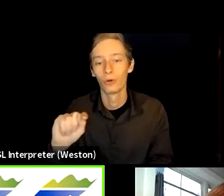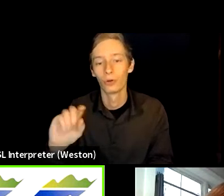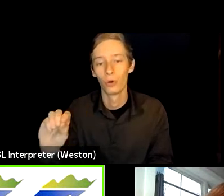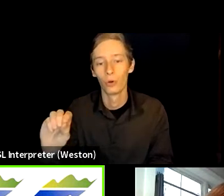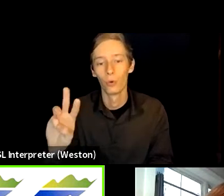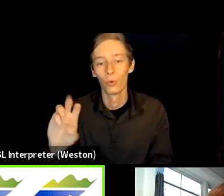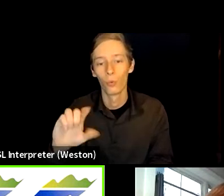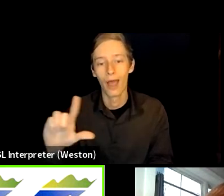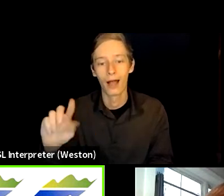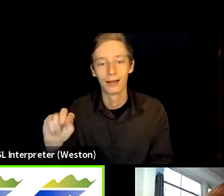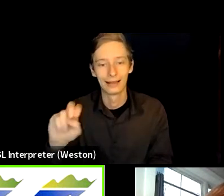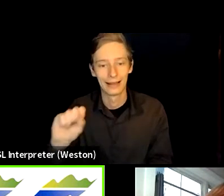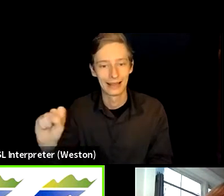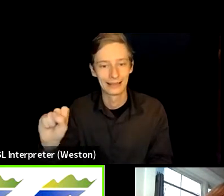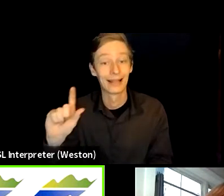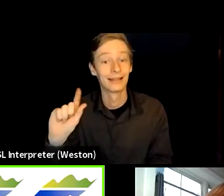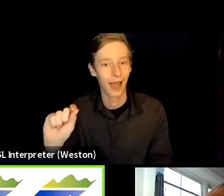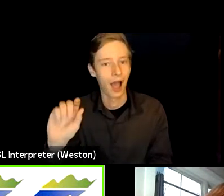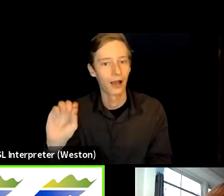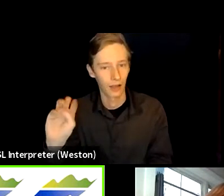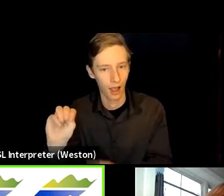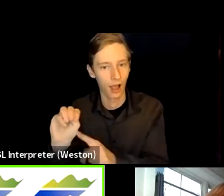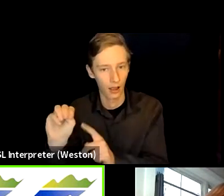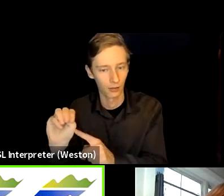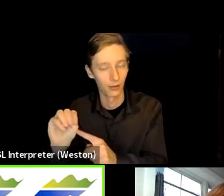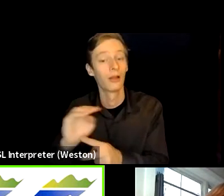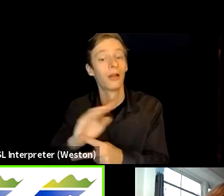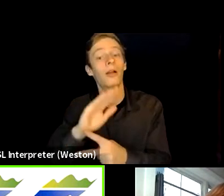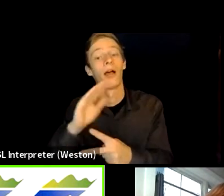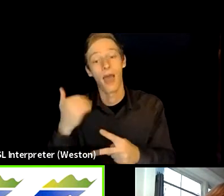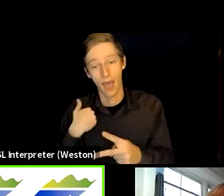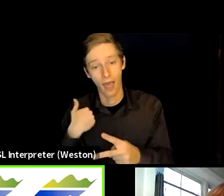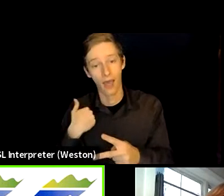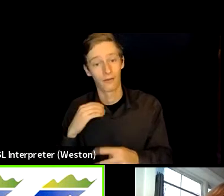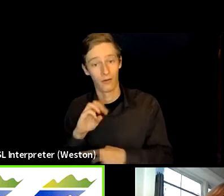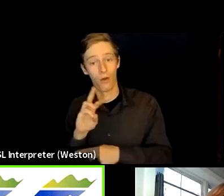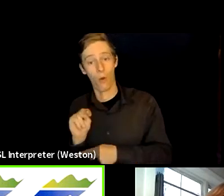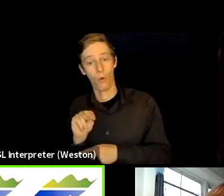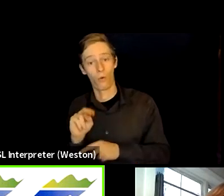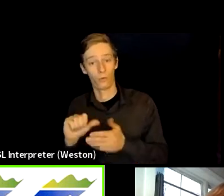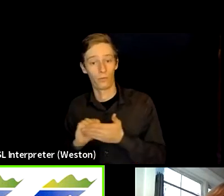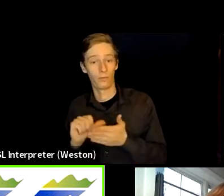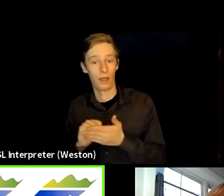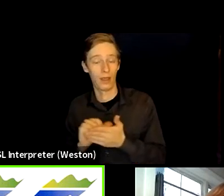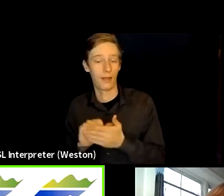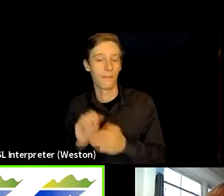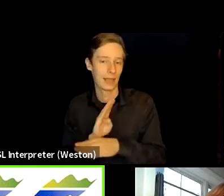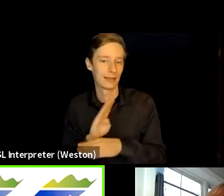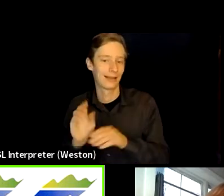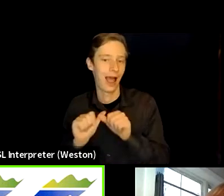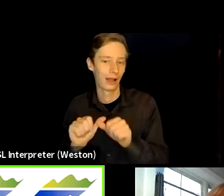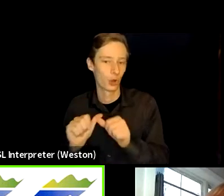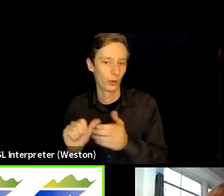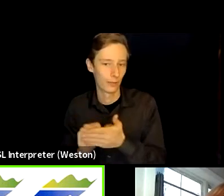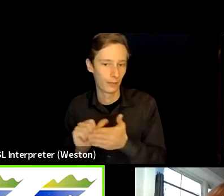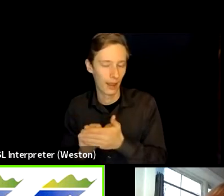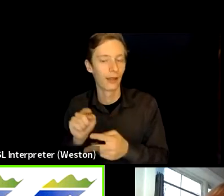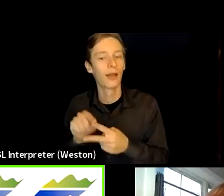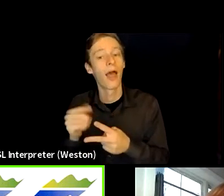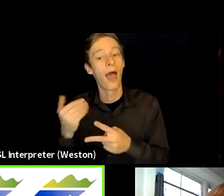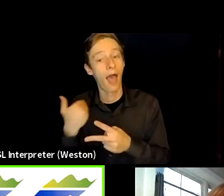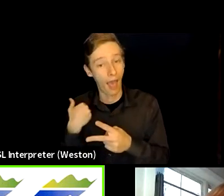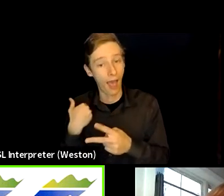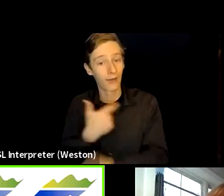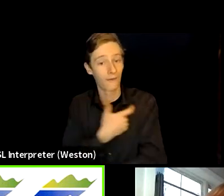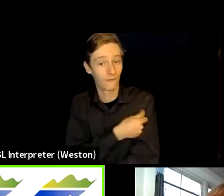road2wellness.com website. We have our own page, the business continuity team page. You'll find a vaccine interest form link